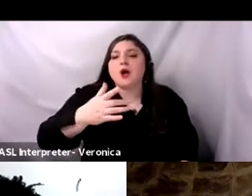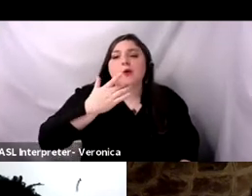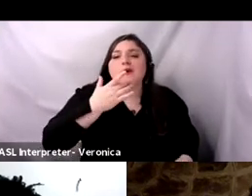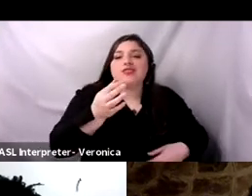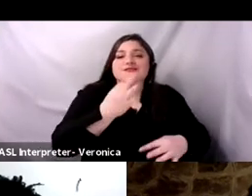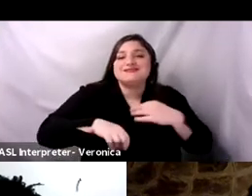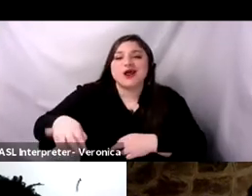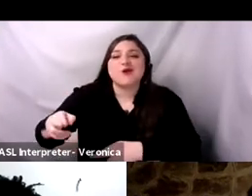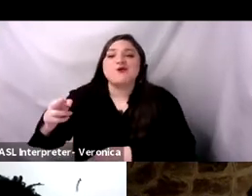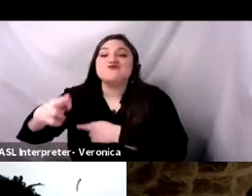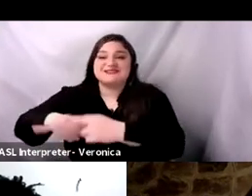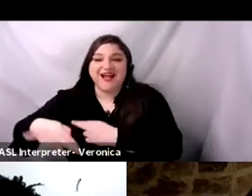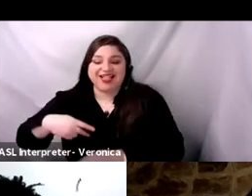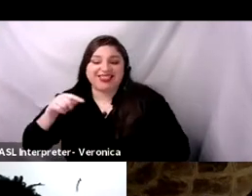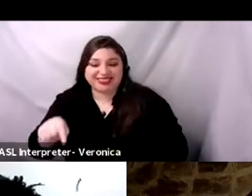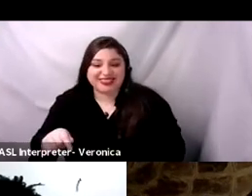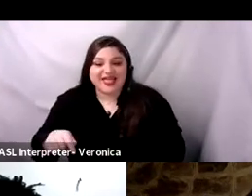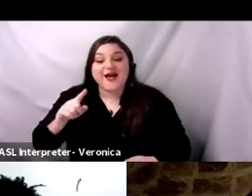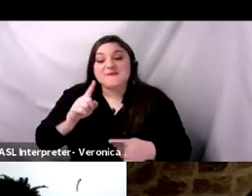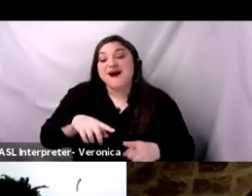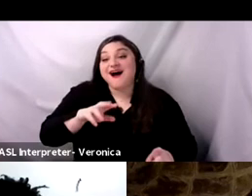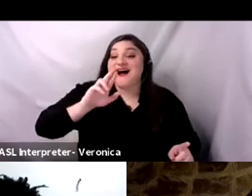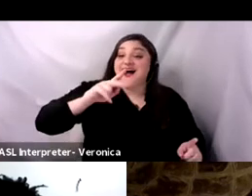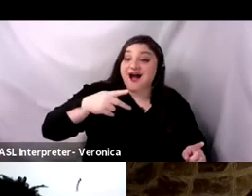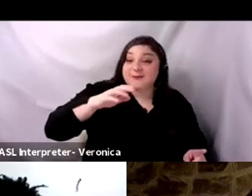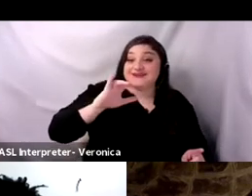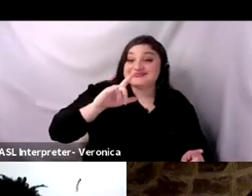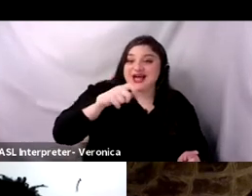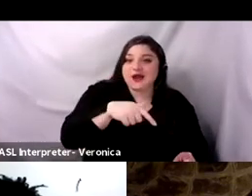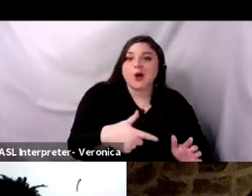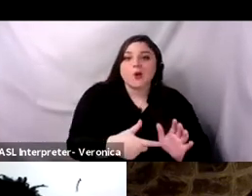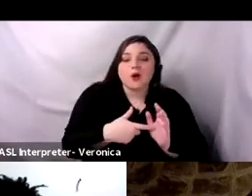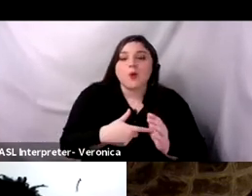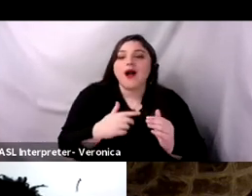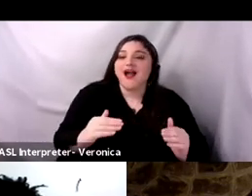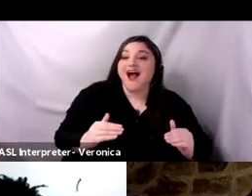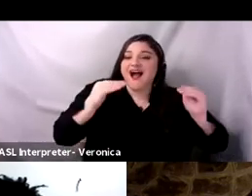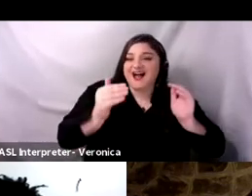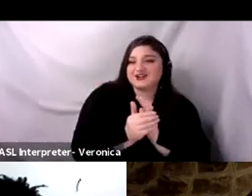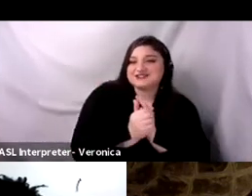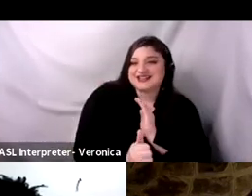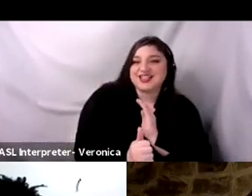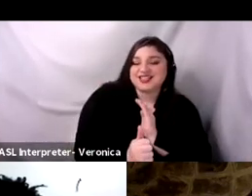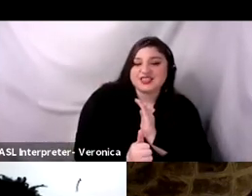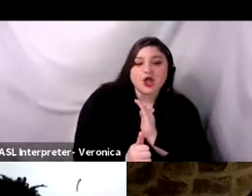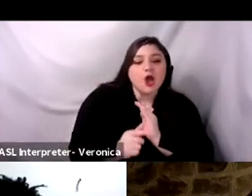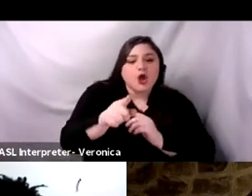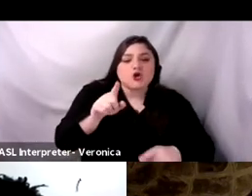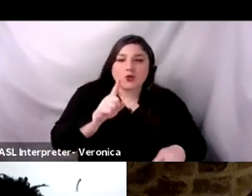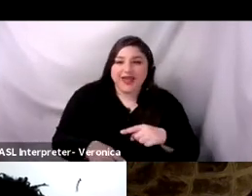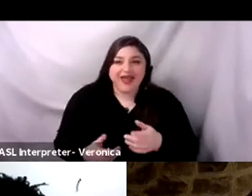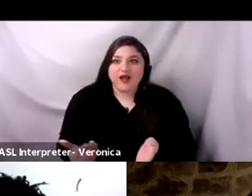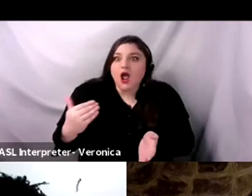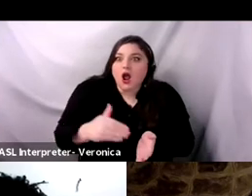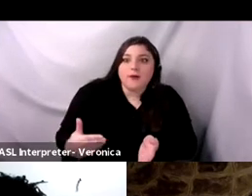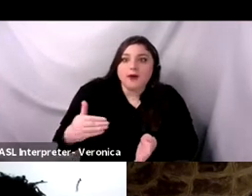is higher skilled. You can't just sew one garment over and over, or one seam over and over and over